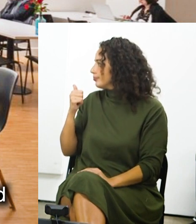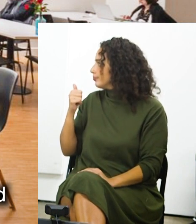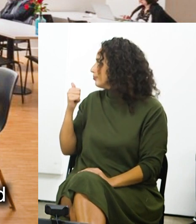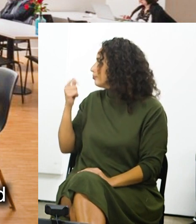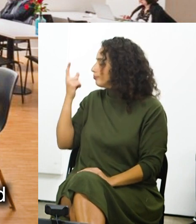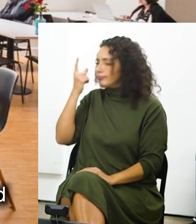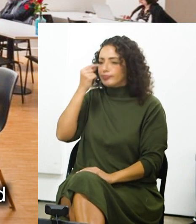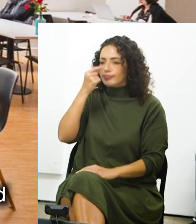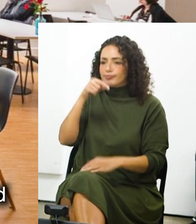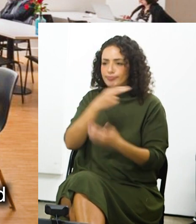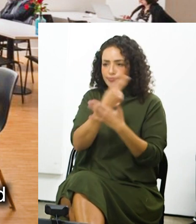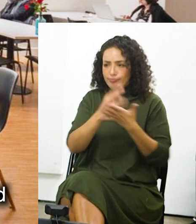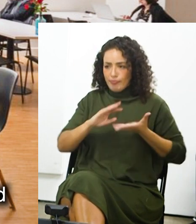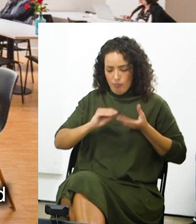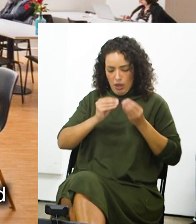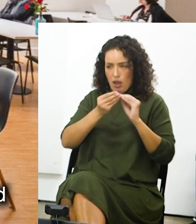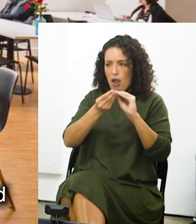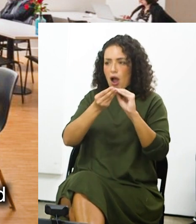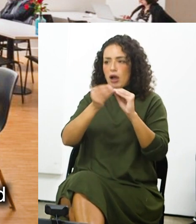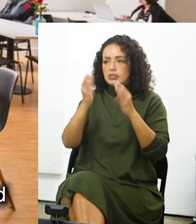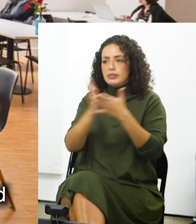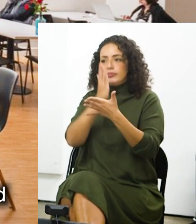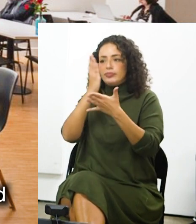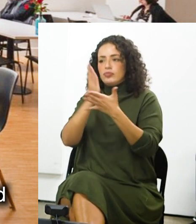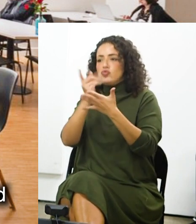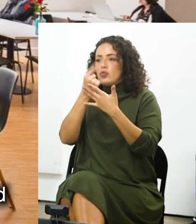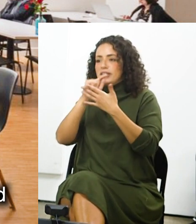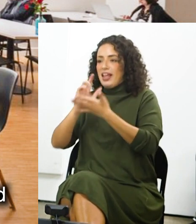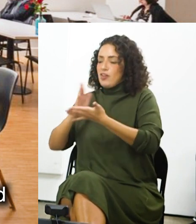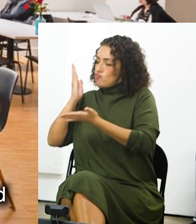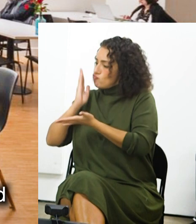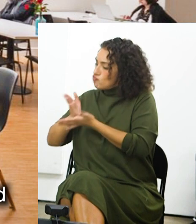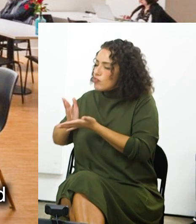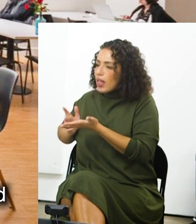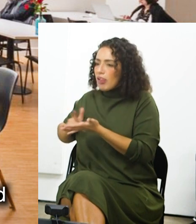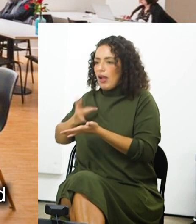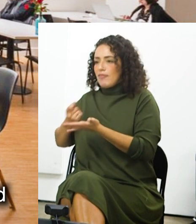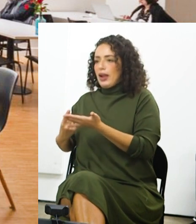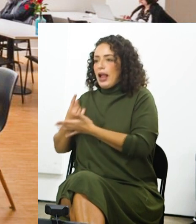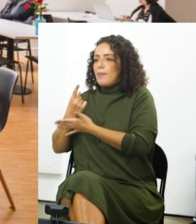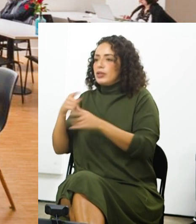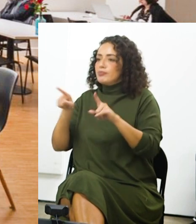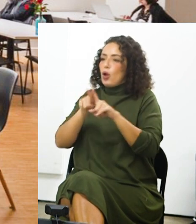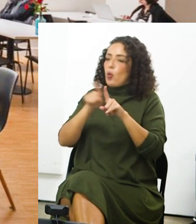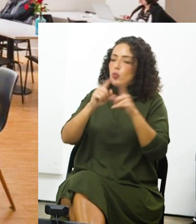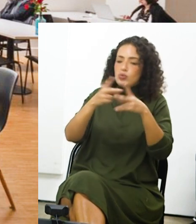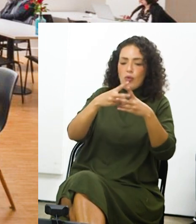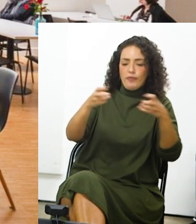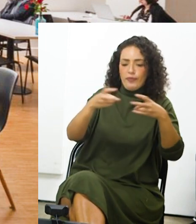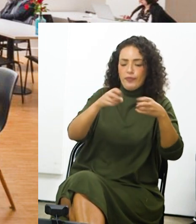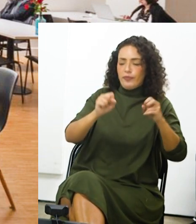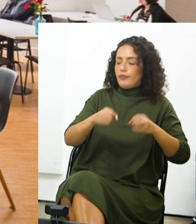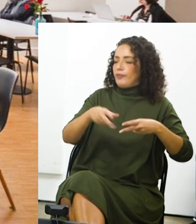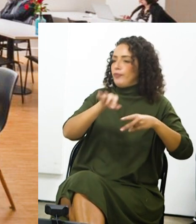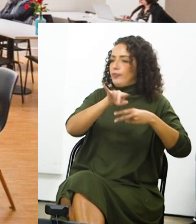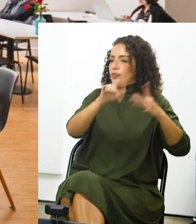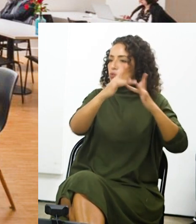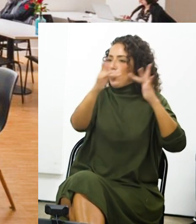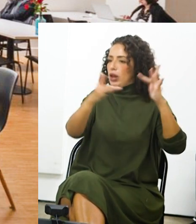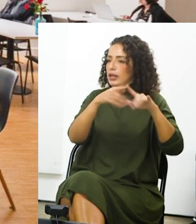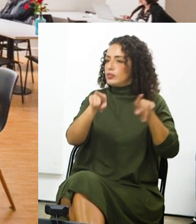as well, and have these words floating, and also not just contained within the online